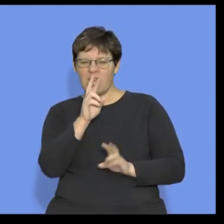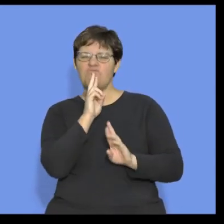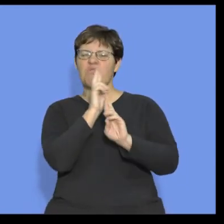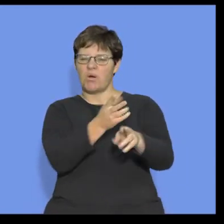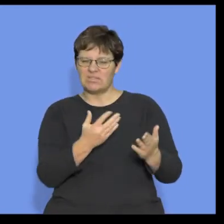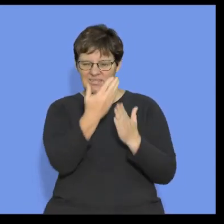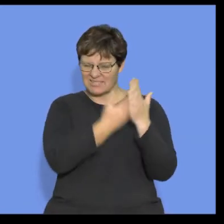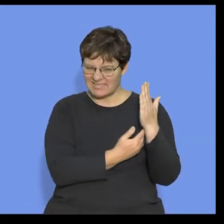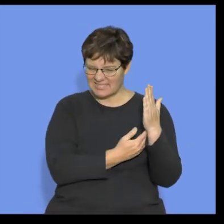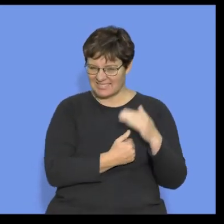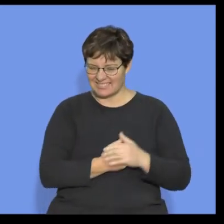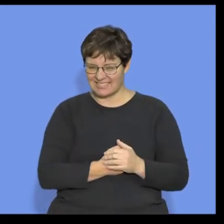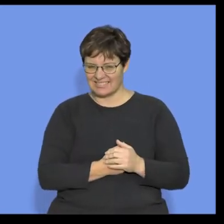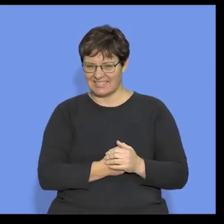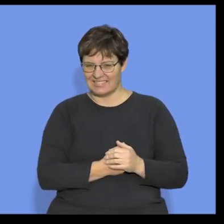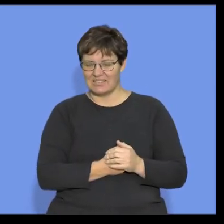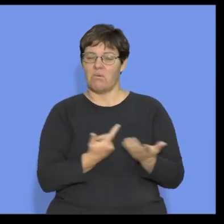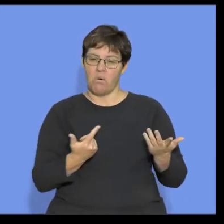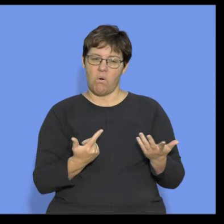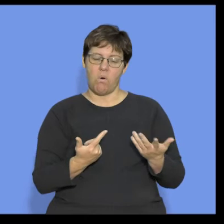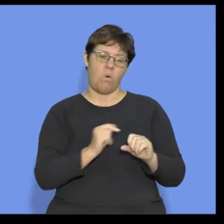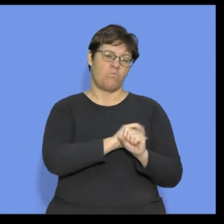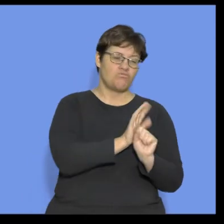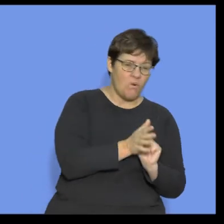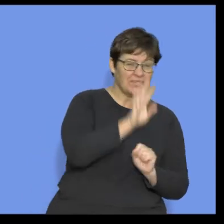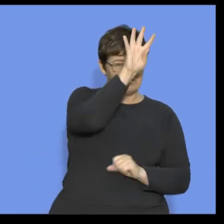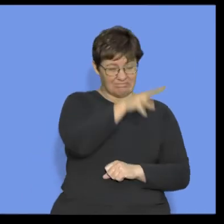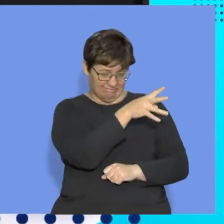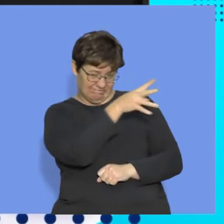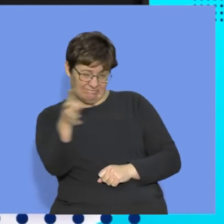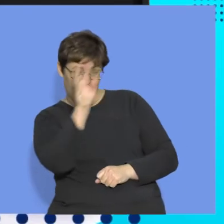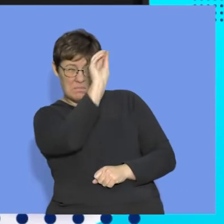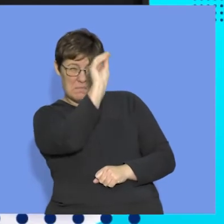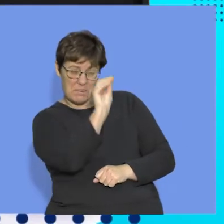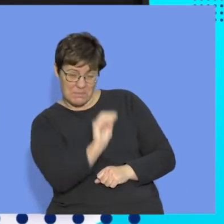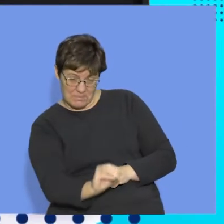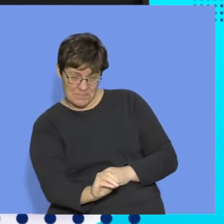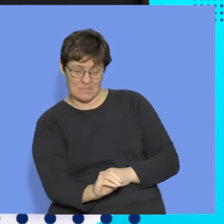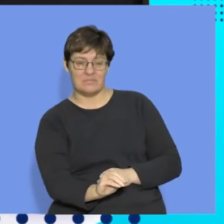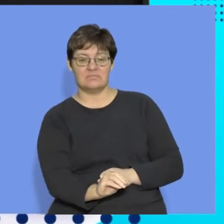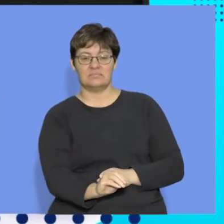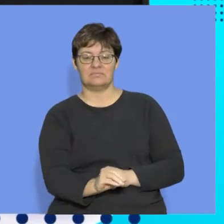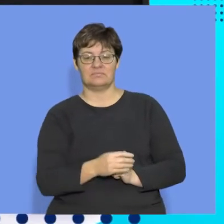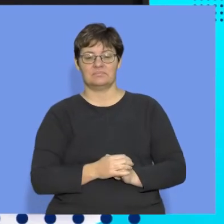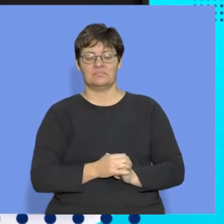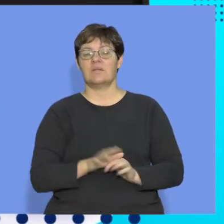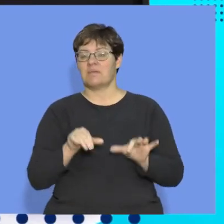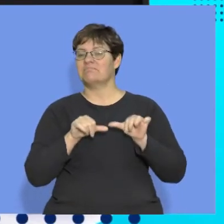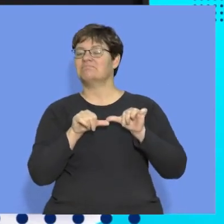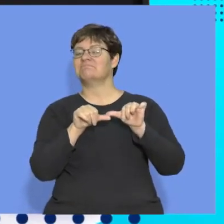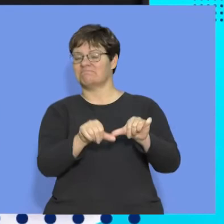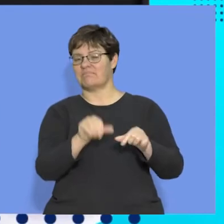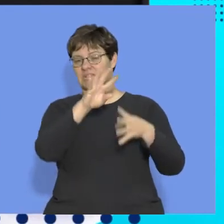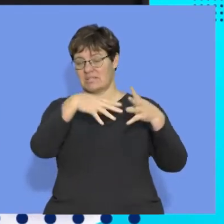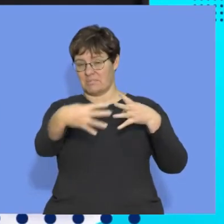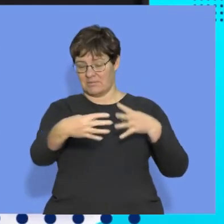Reports, especially the COVID report, they put tables. That's another example of contingency